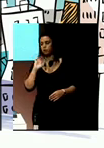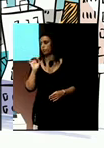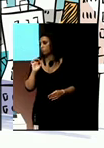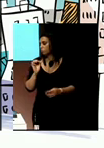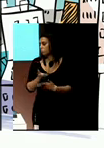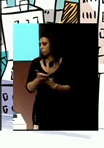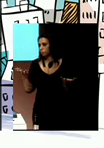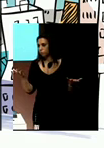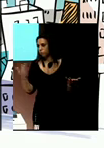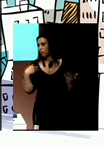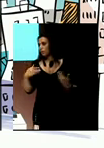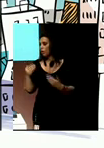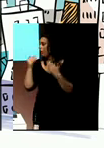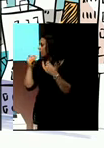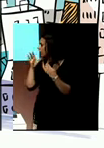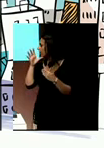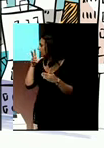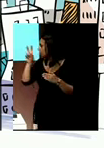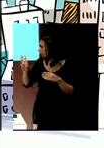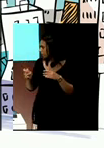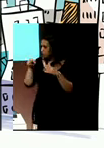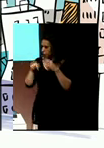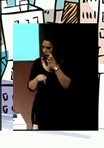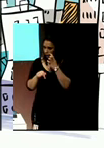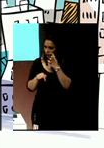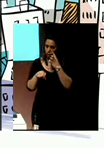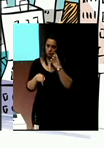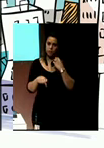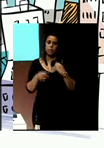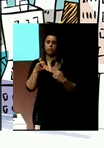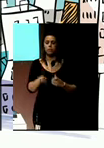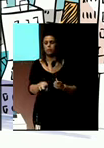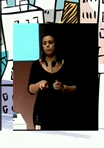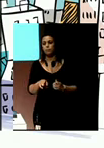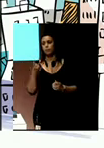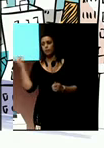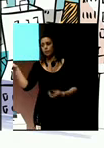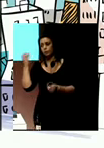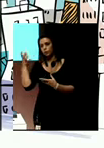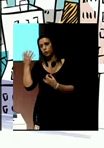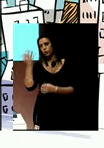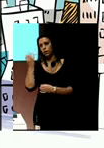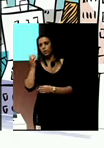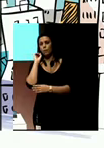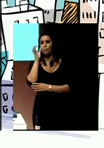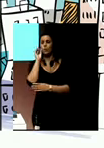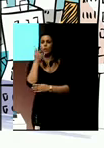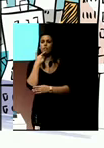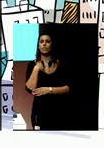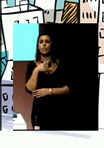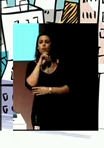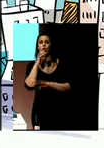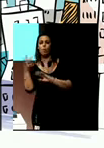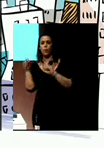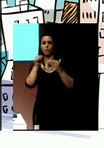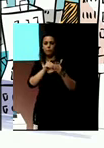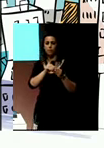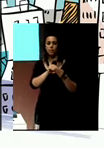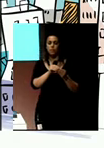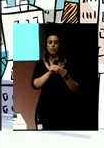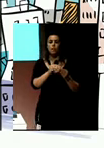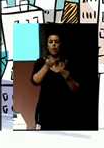visually, audibly impaired people. Thank you for being here, Stephanie. And she's going to talk about how